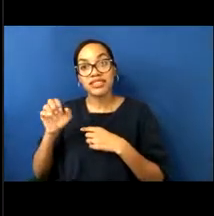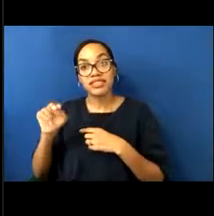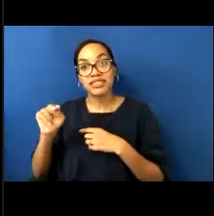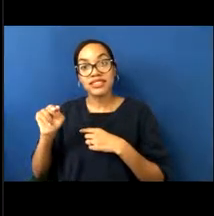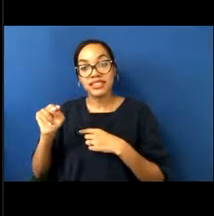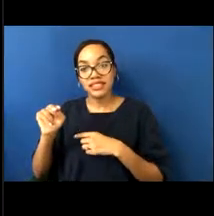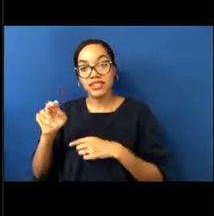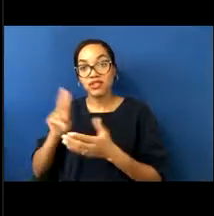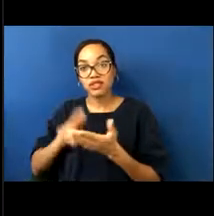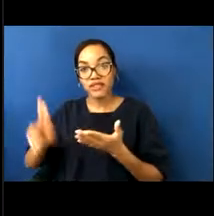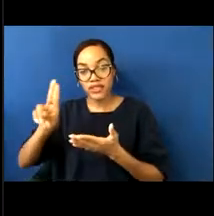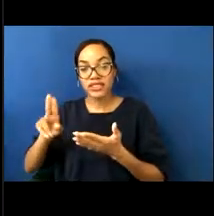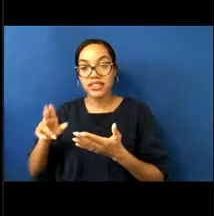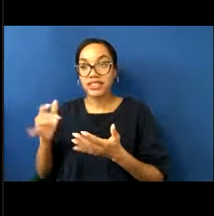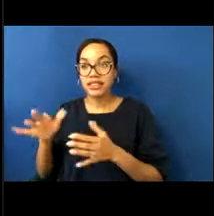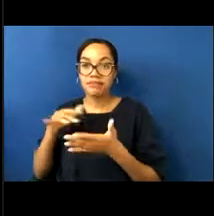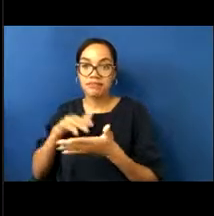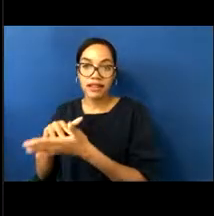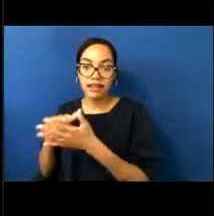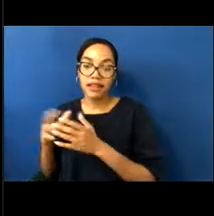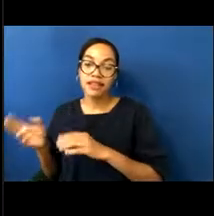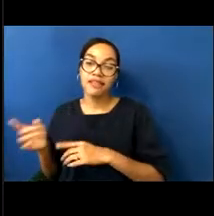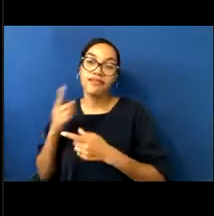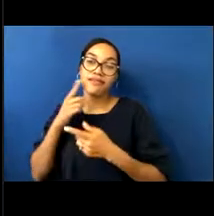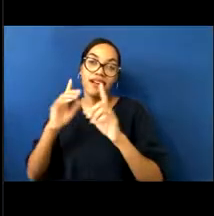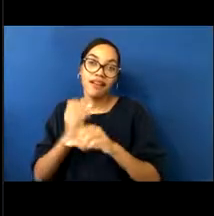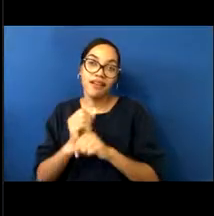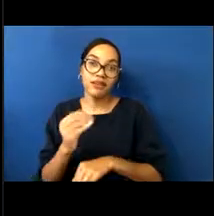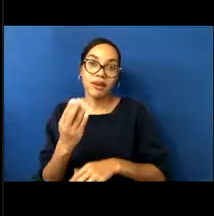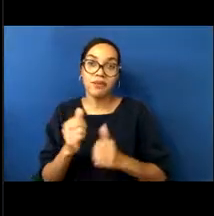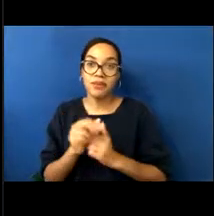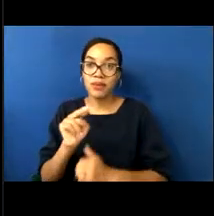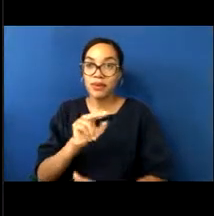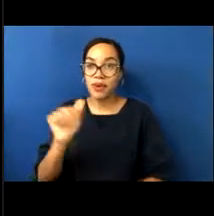NOAA Fisheries. Next slide, please.